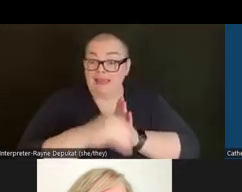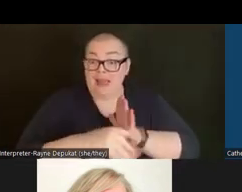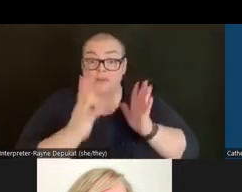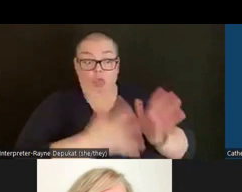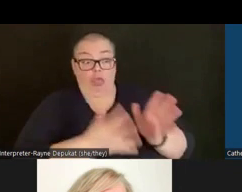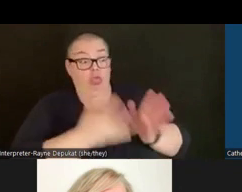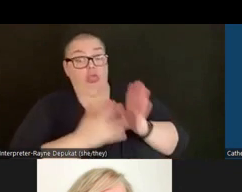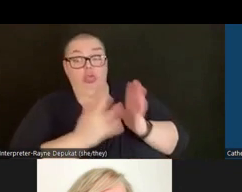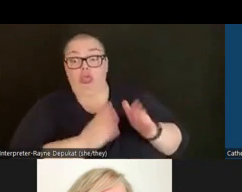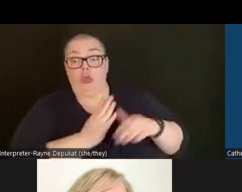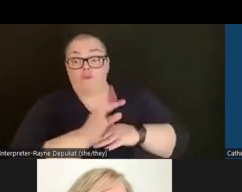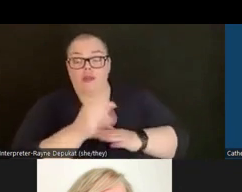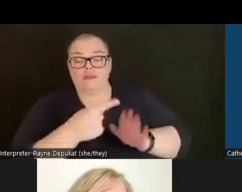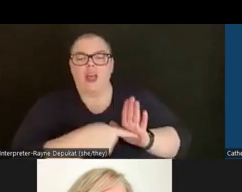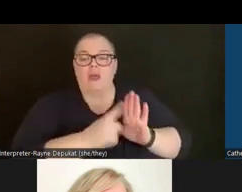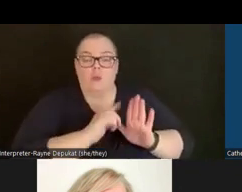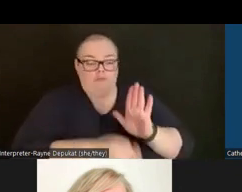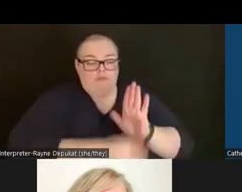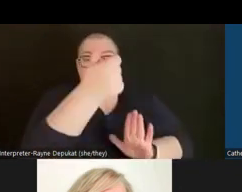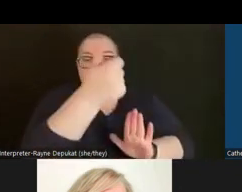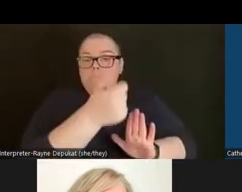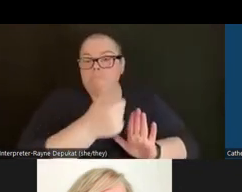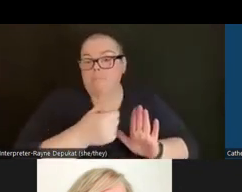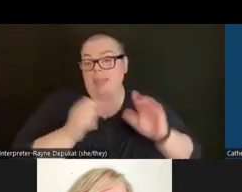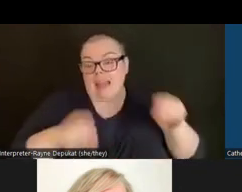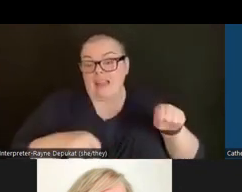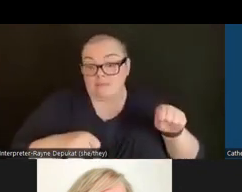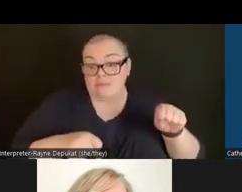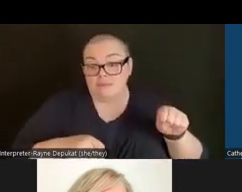they can, and sometimes they do.